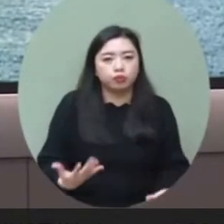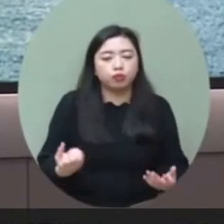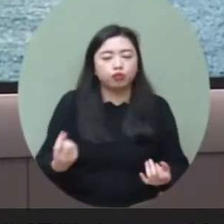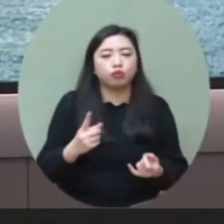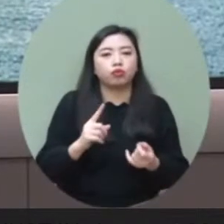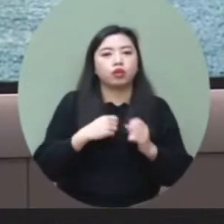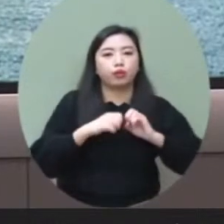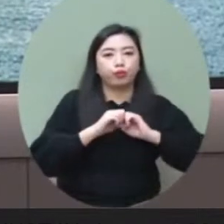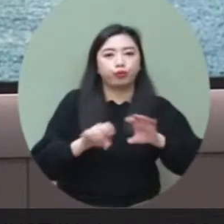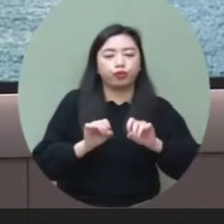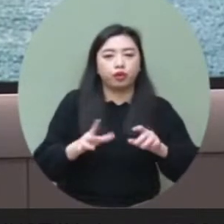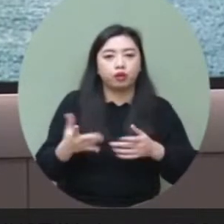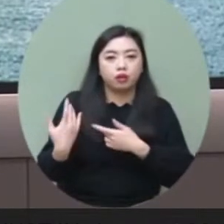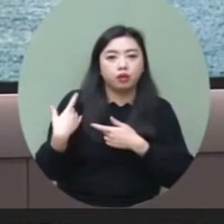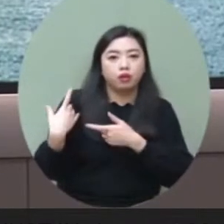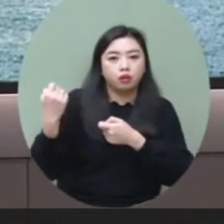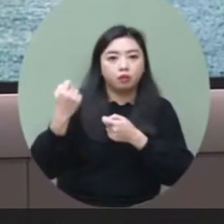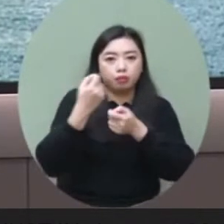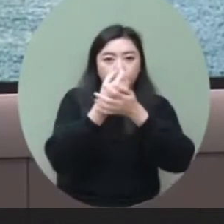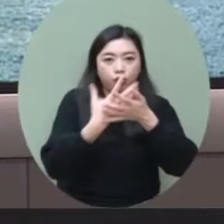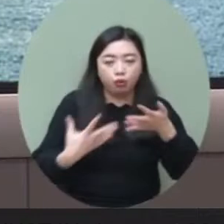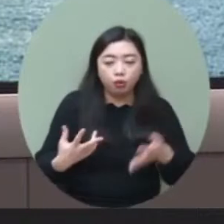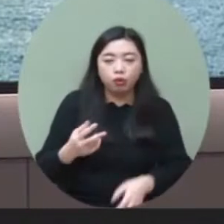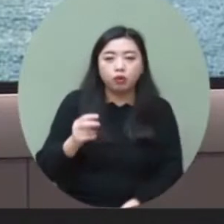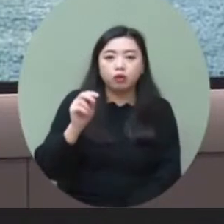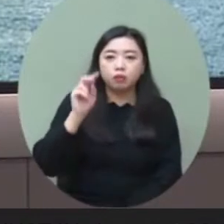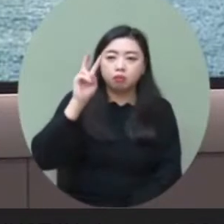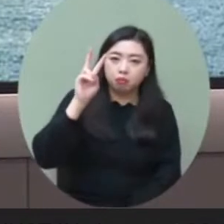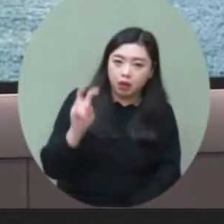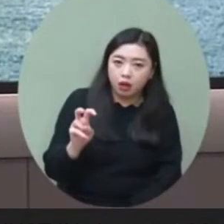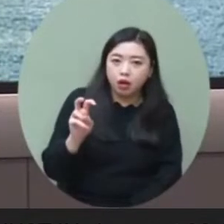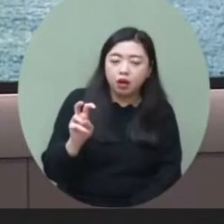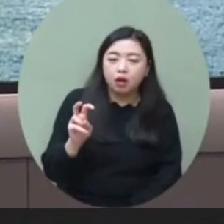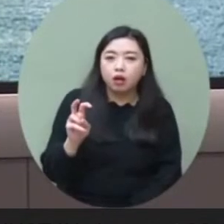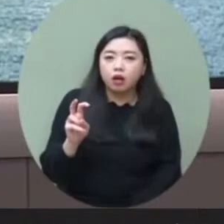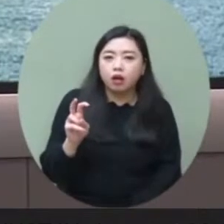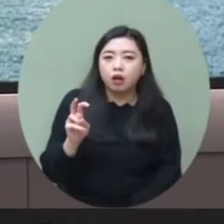transferable arrangements can be reached with other hospitals. And we have an